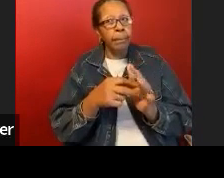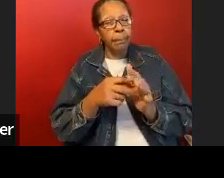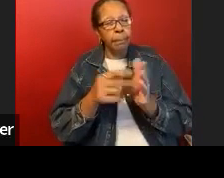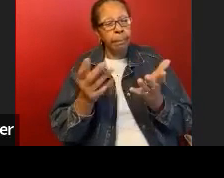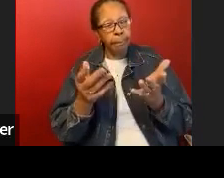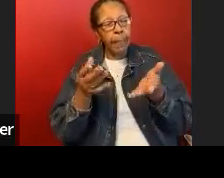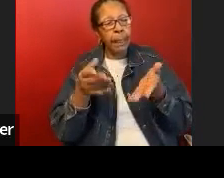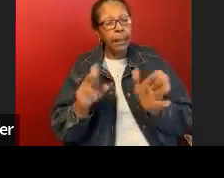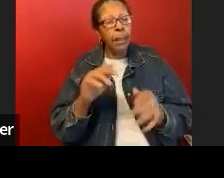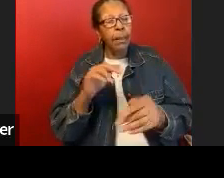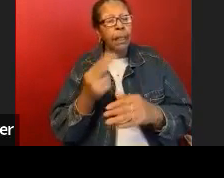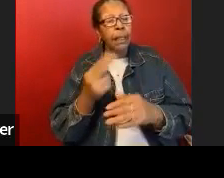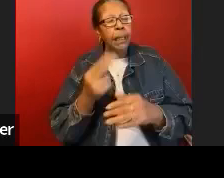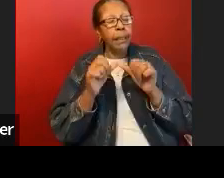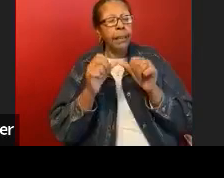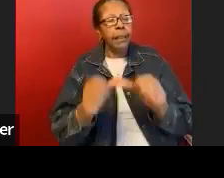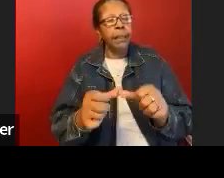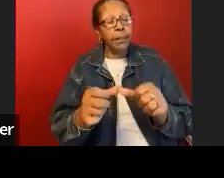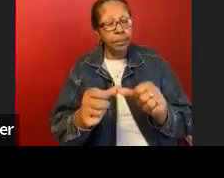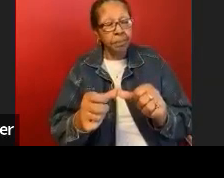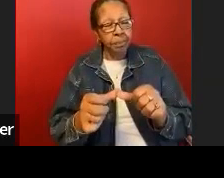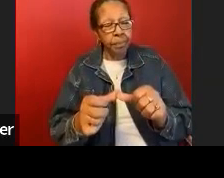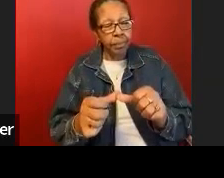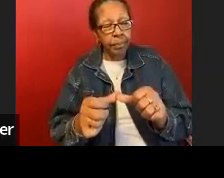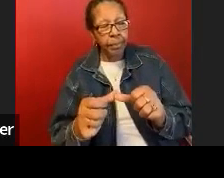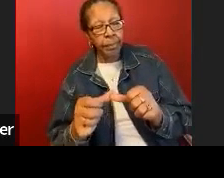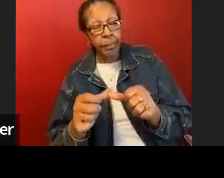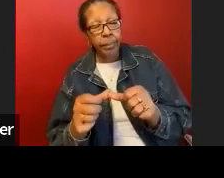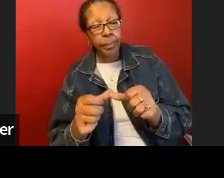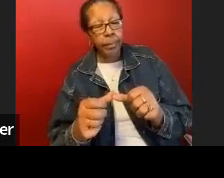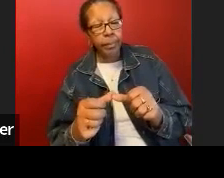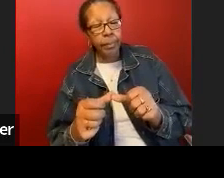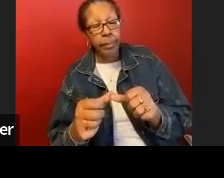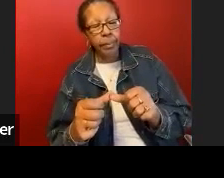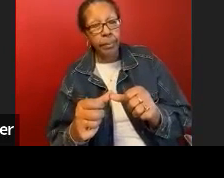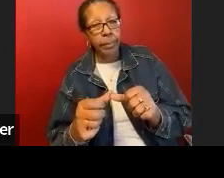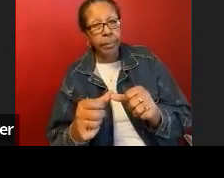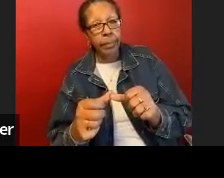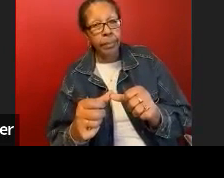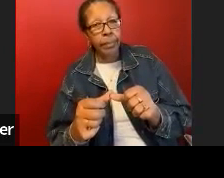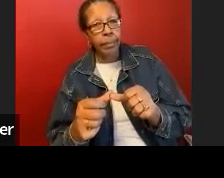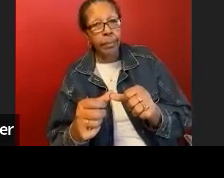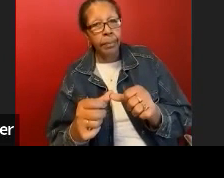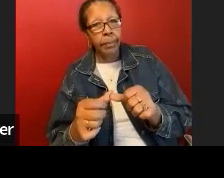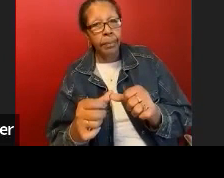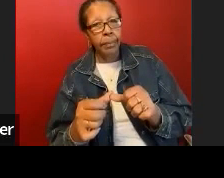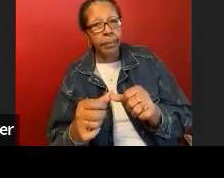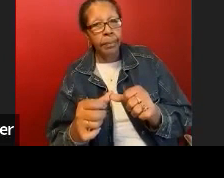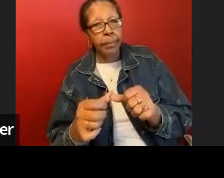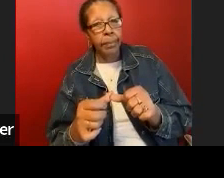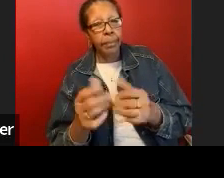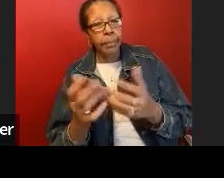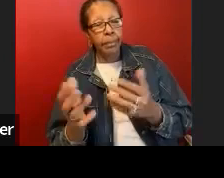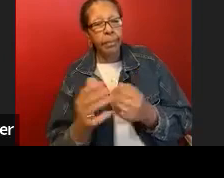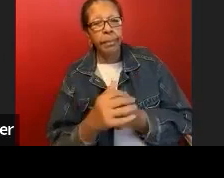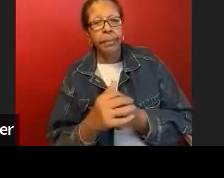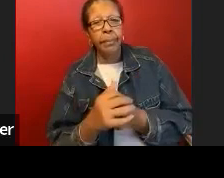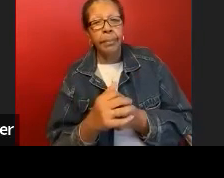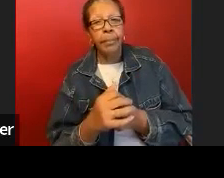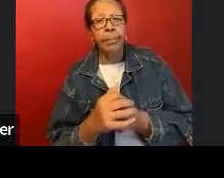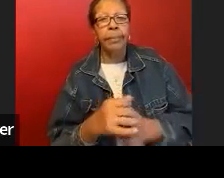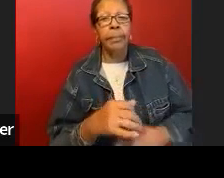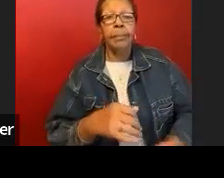go forward now. I'm going to turn it back into your hands. Thank you.